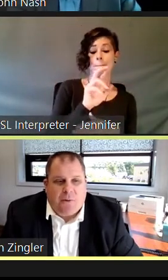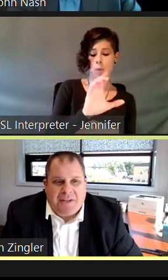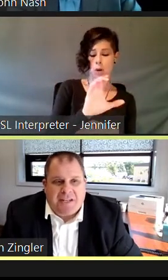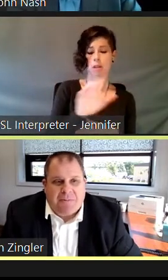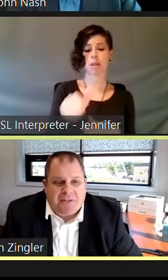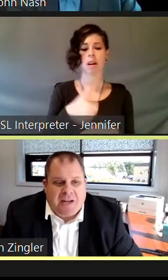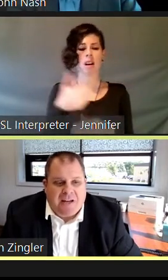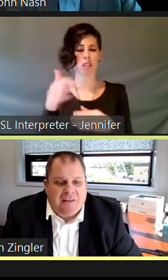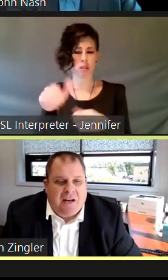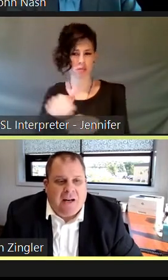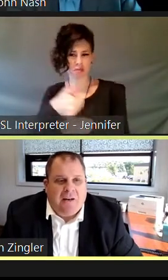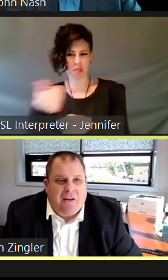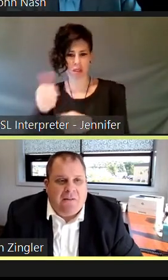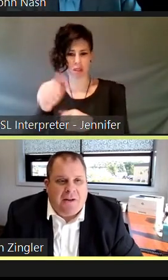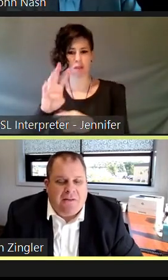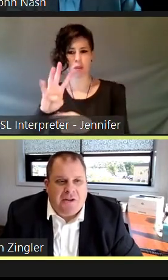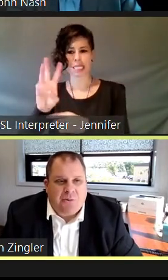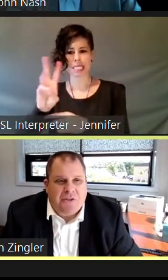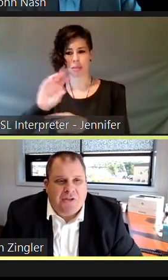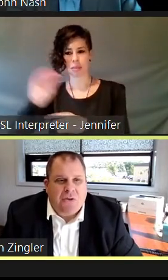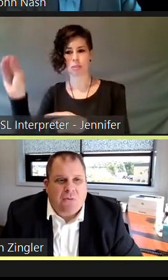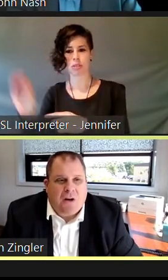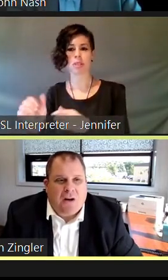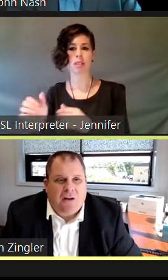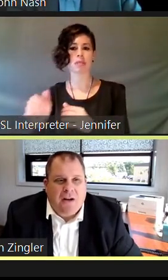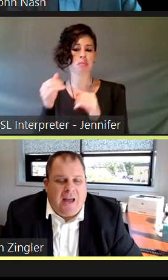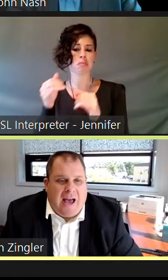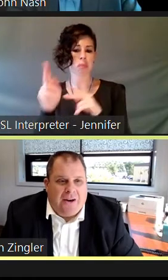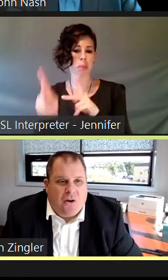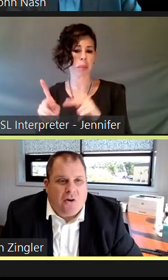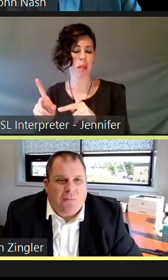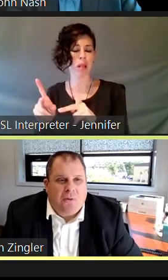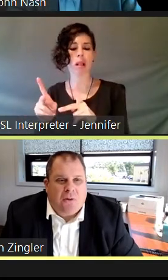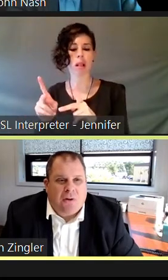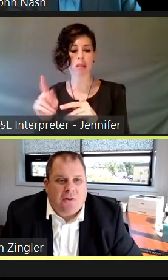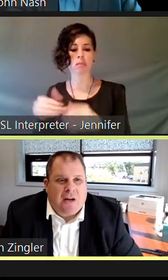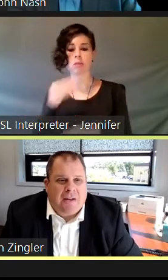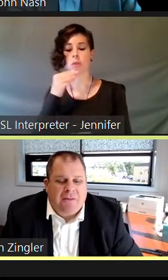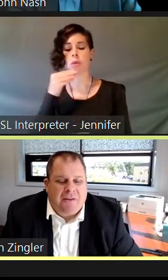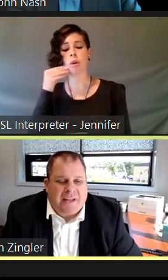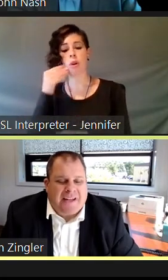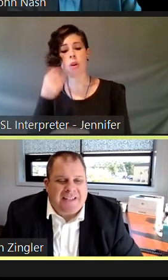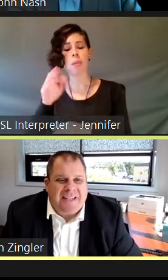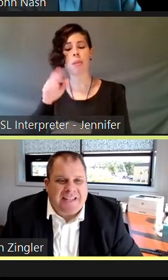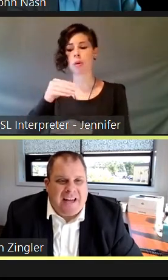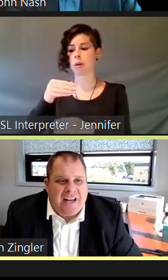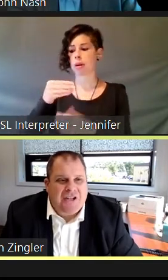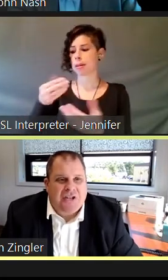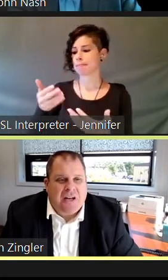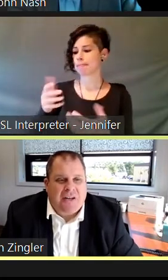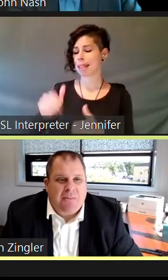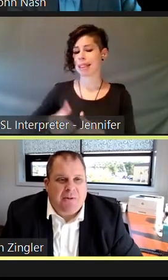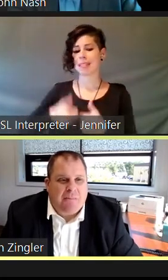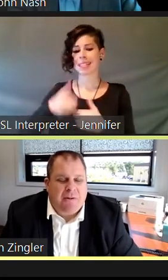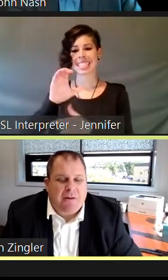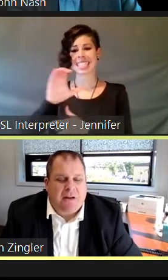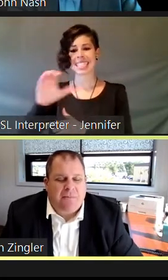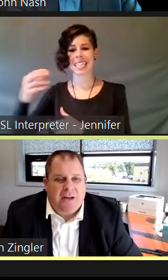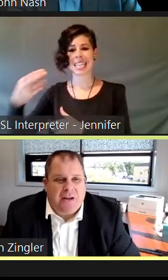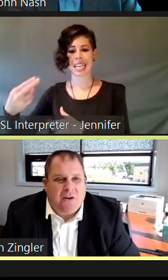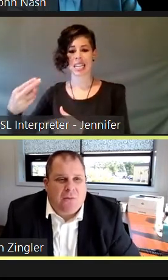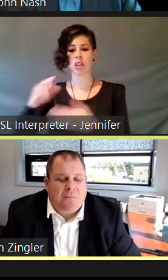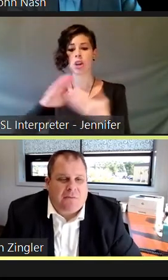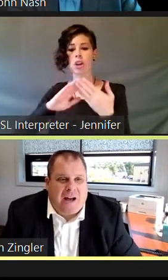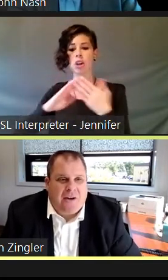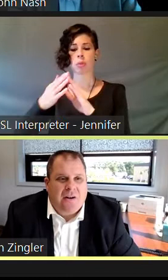be 46% of individuals who are at home or live in like a CCH, community